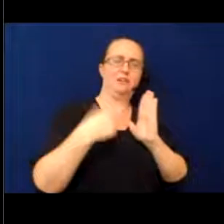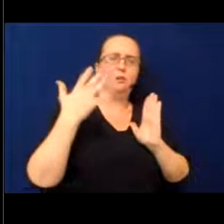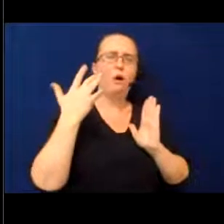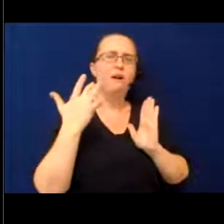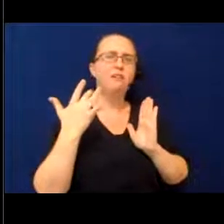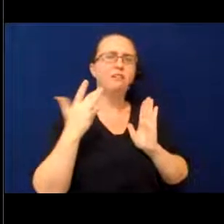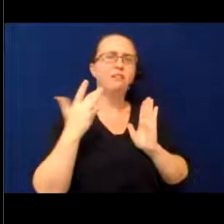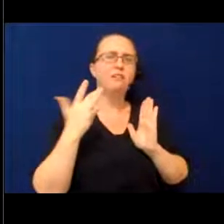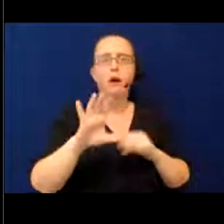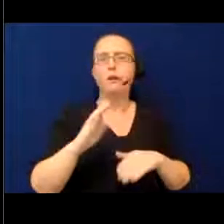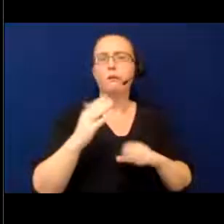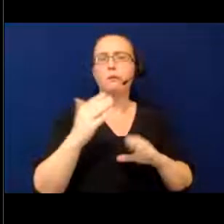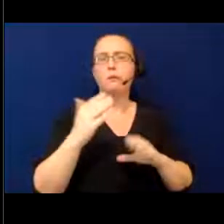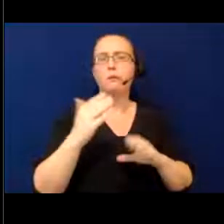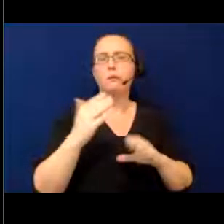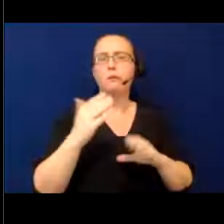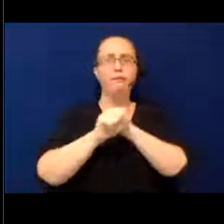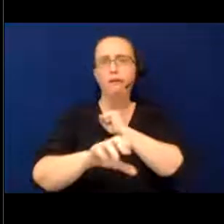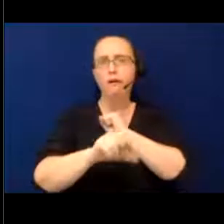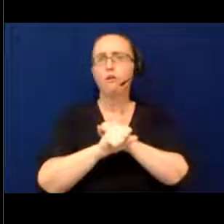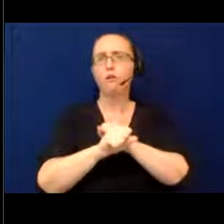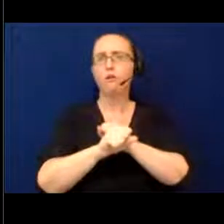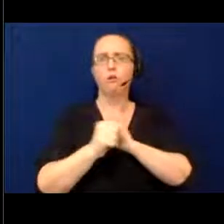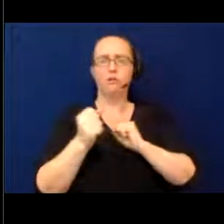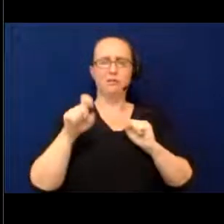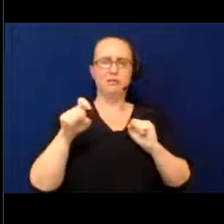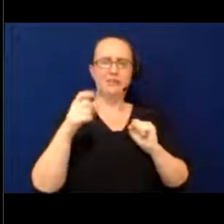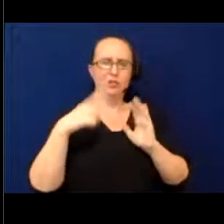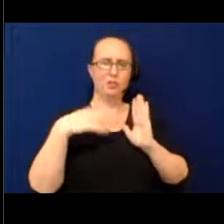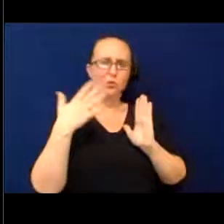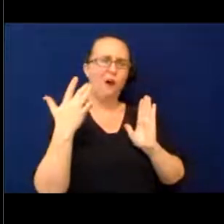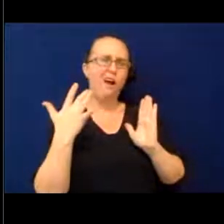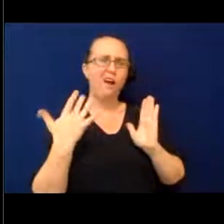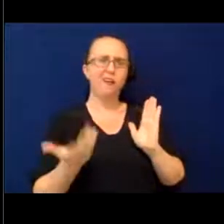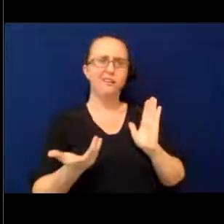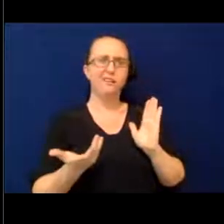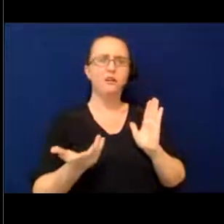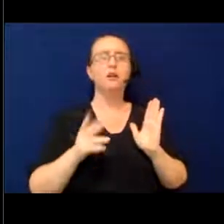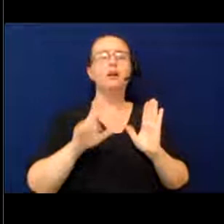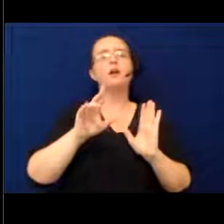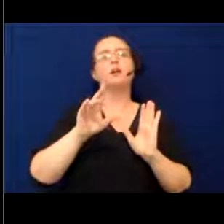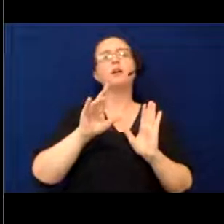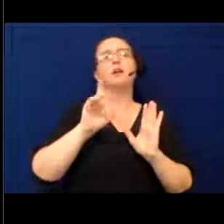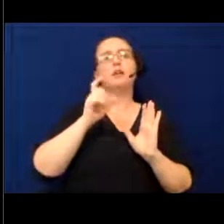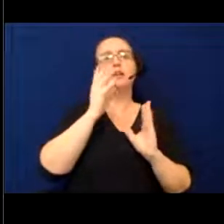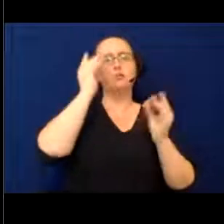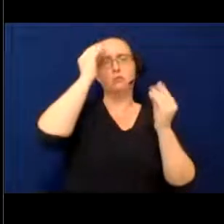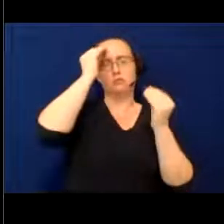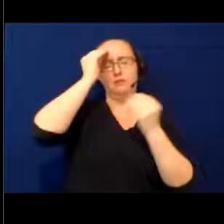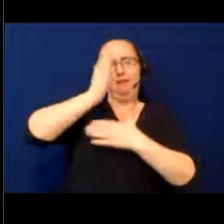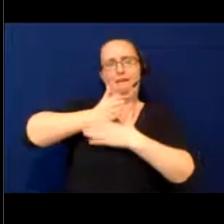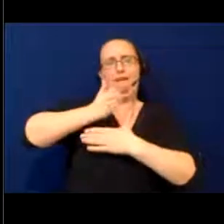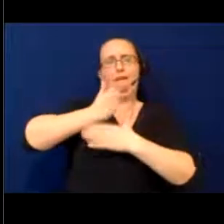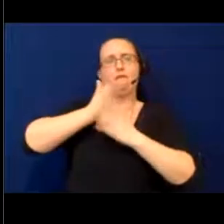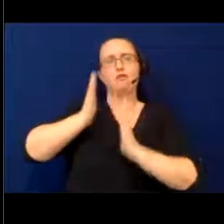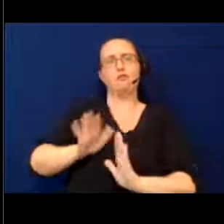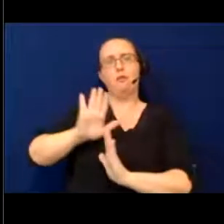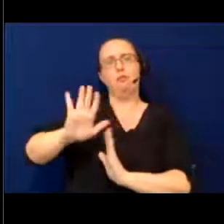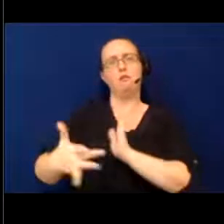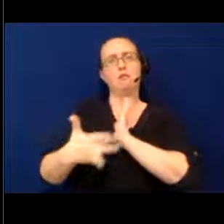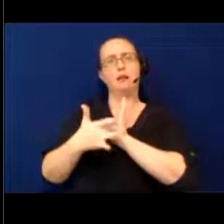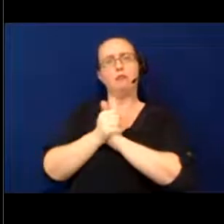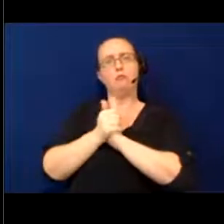your flyer. And you want to keep in mind the average person's technical expertise. You want to write to